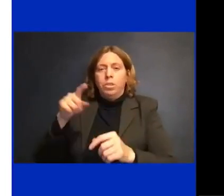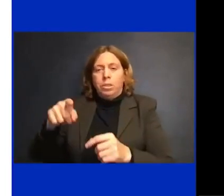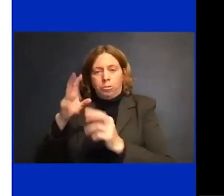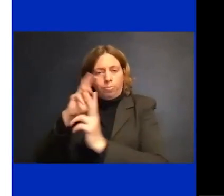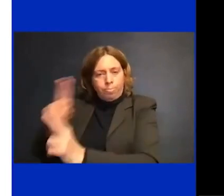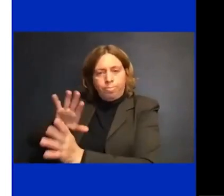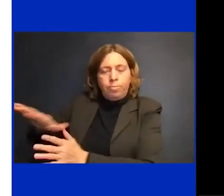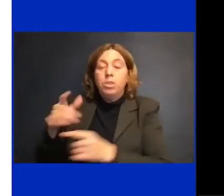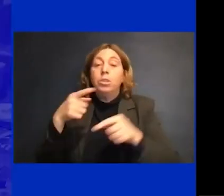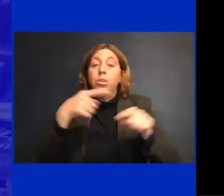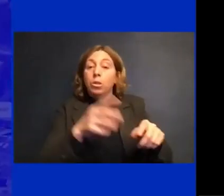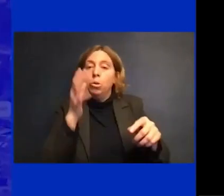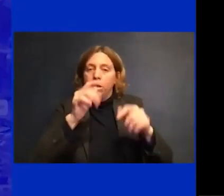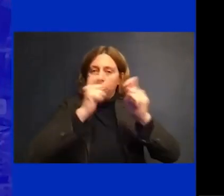operations.